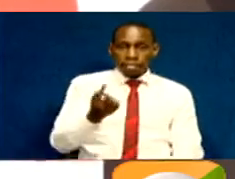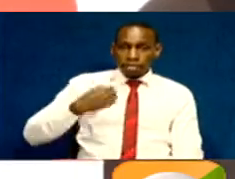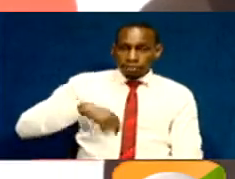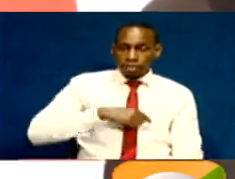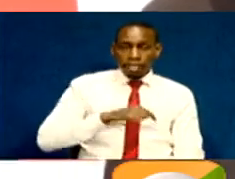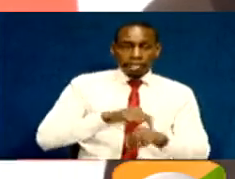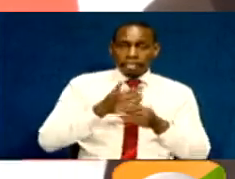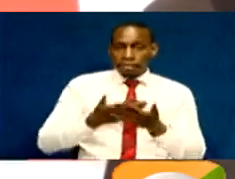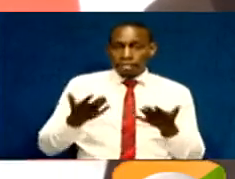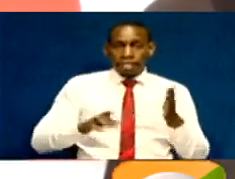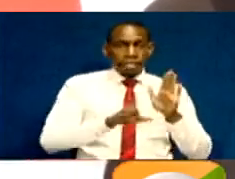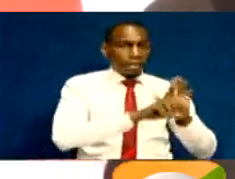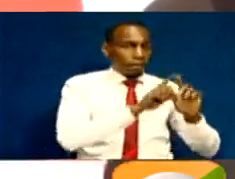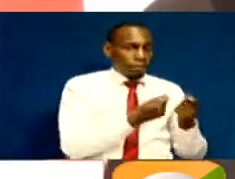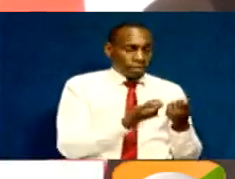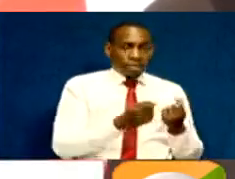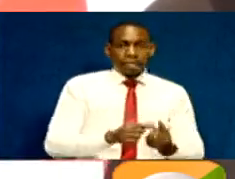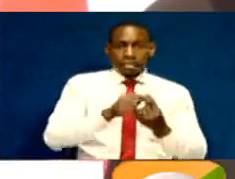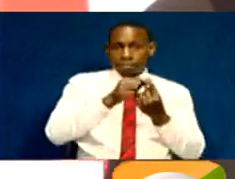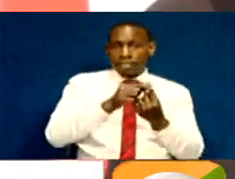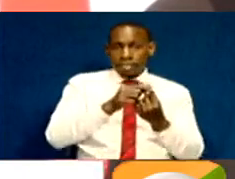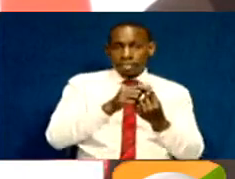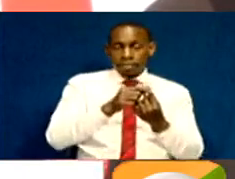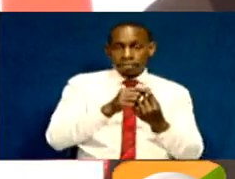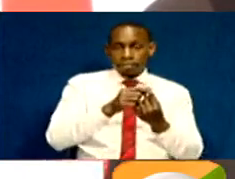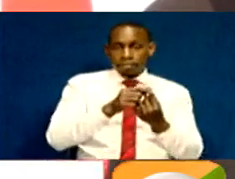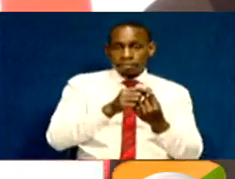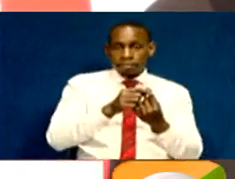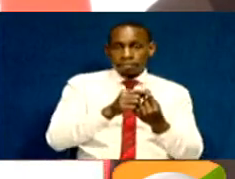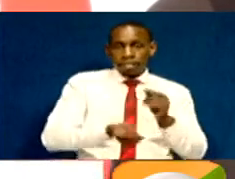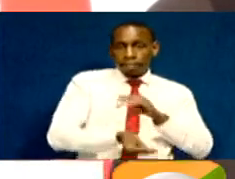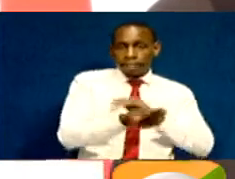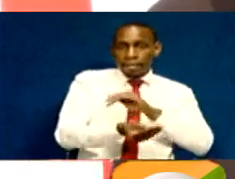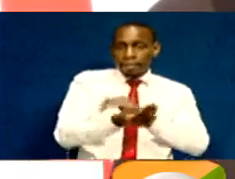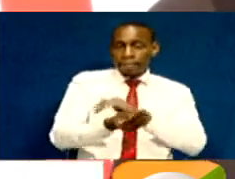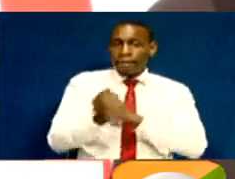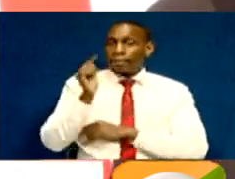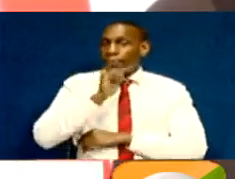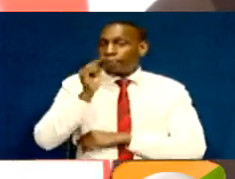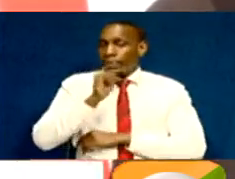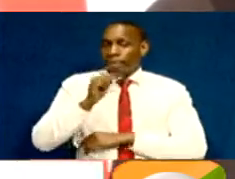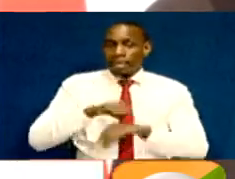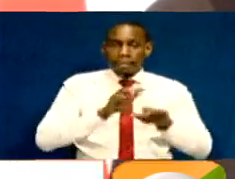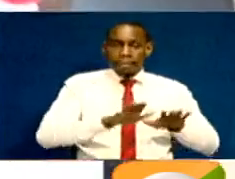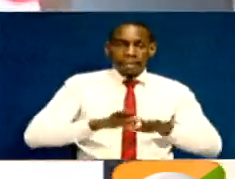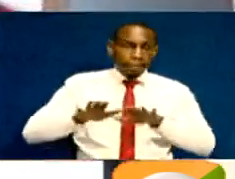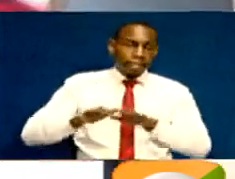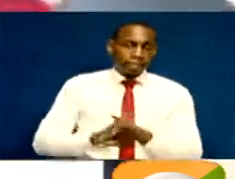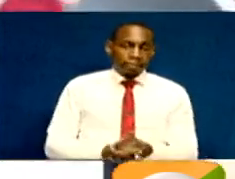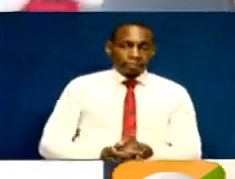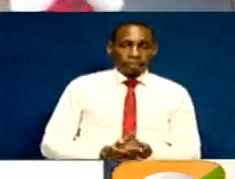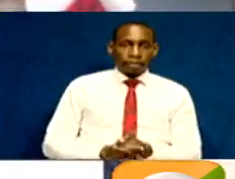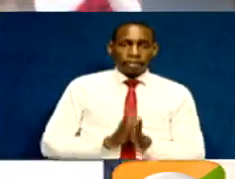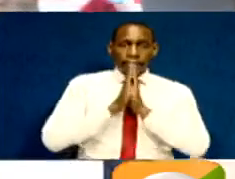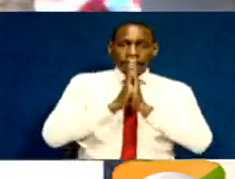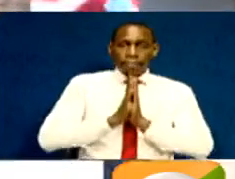rejecting anything unlawful, especially the rampant bravery during the campaigns. Our prayer